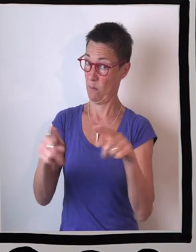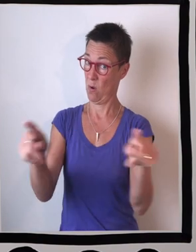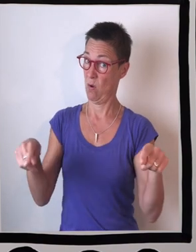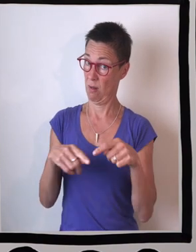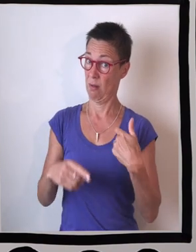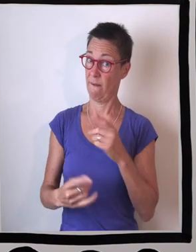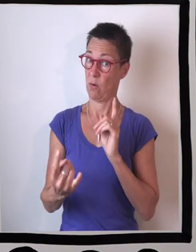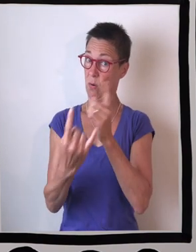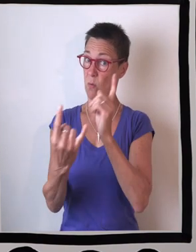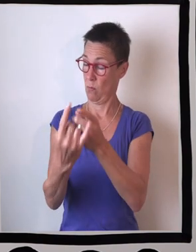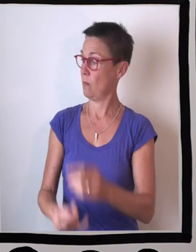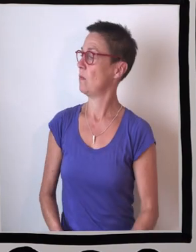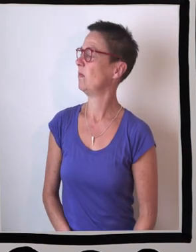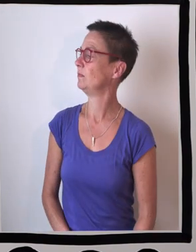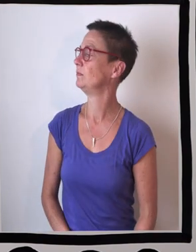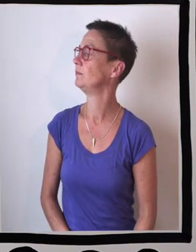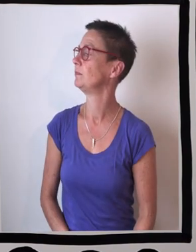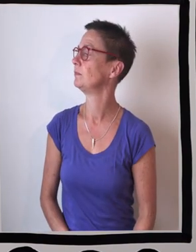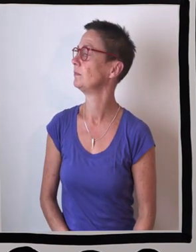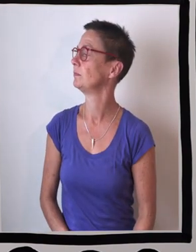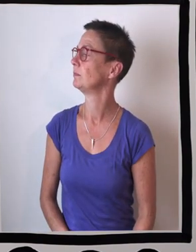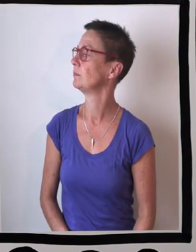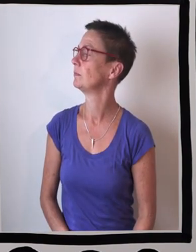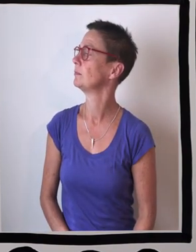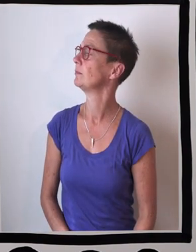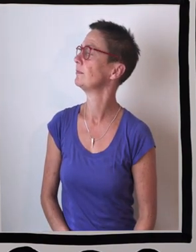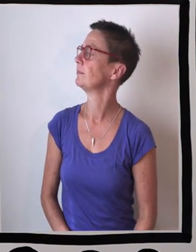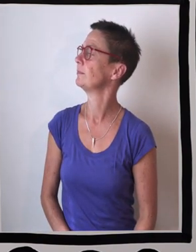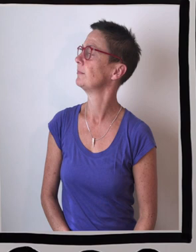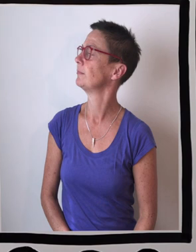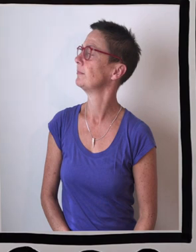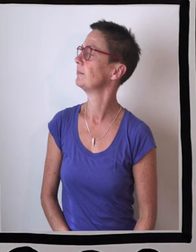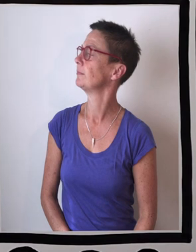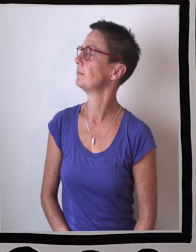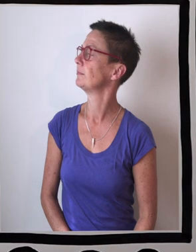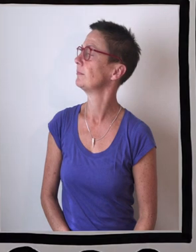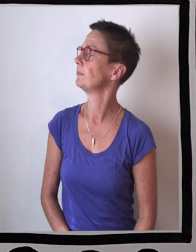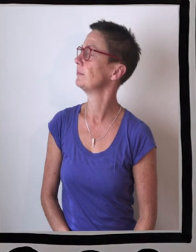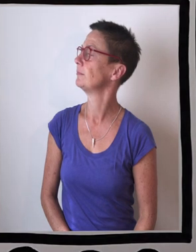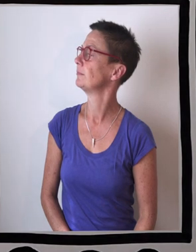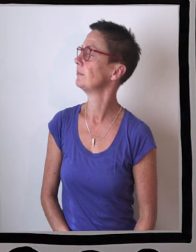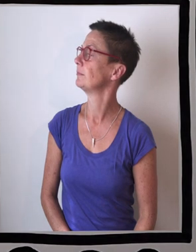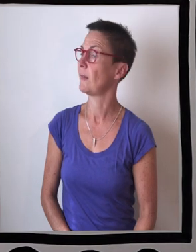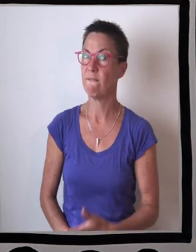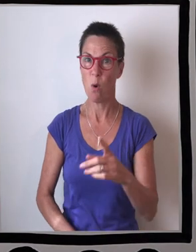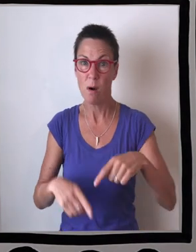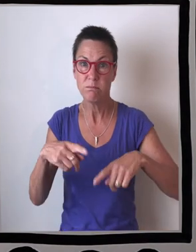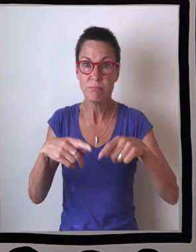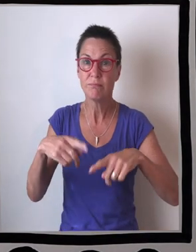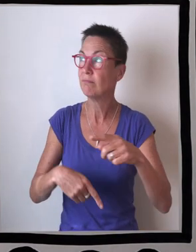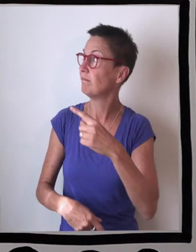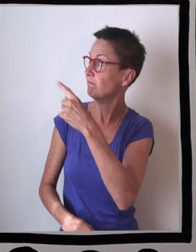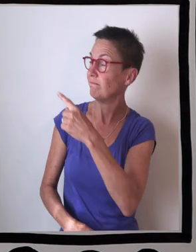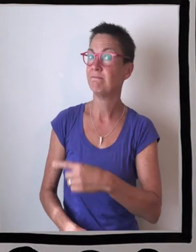Anna is also going to need a rectangle goal and a smaller goal for her shootouts. Cool, there